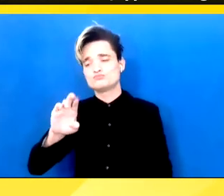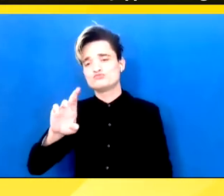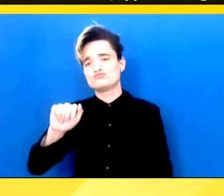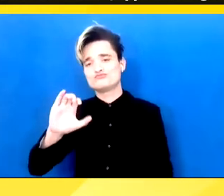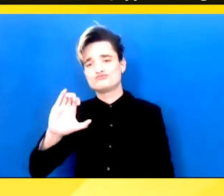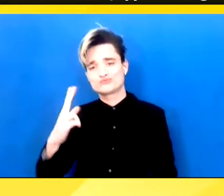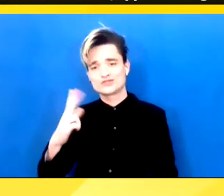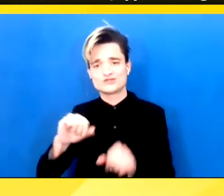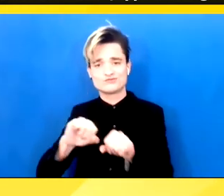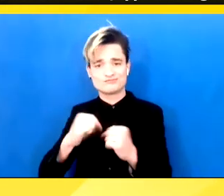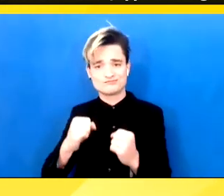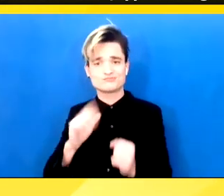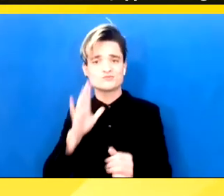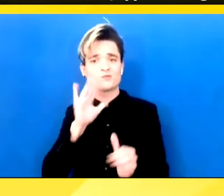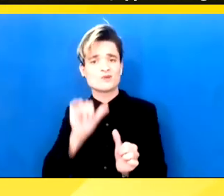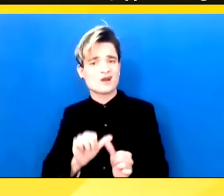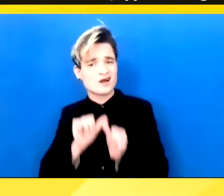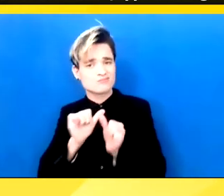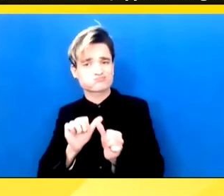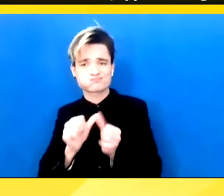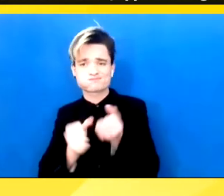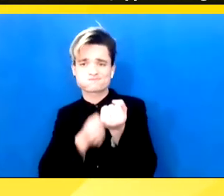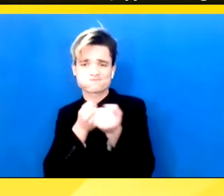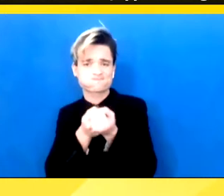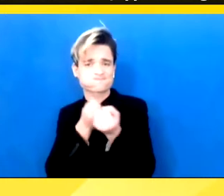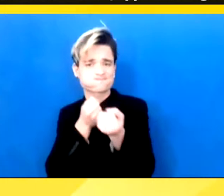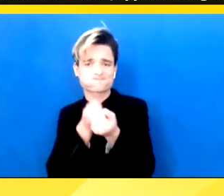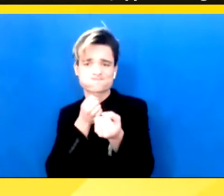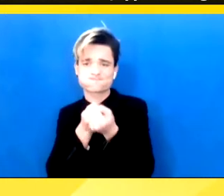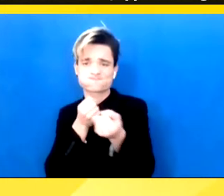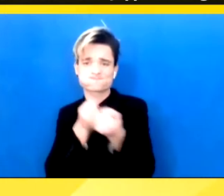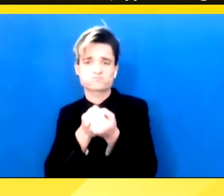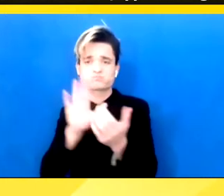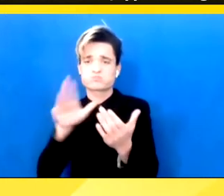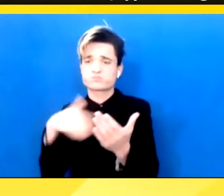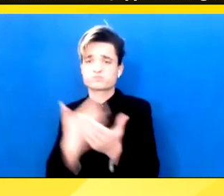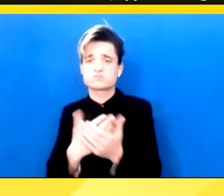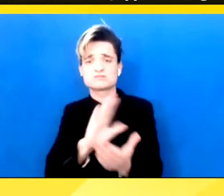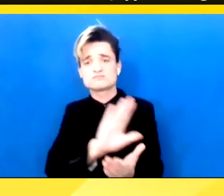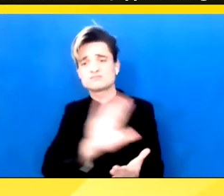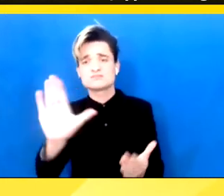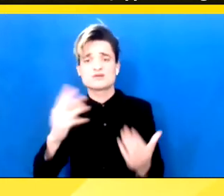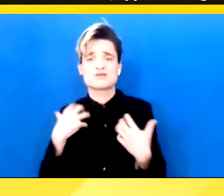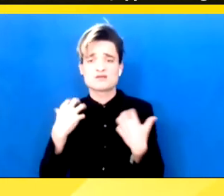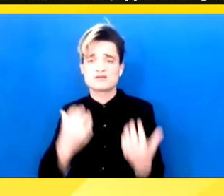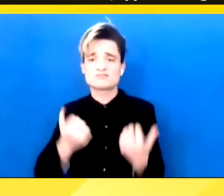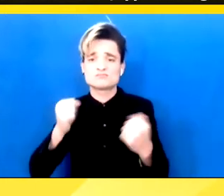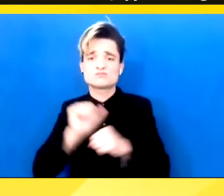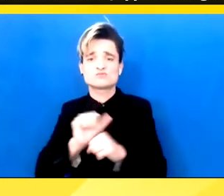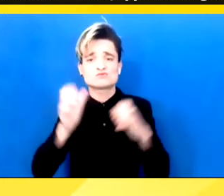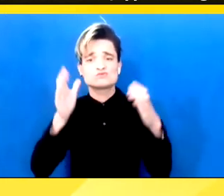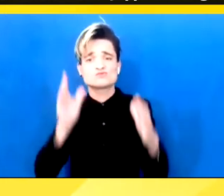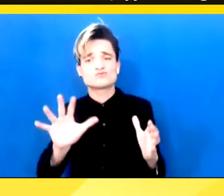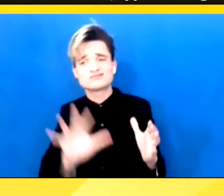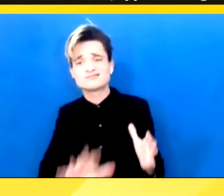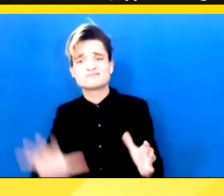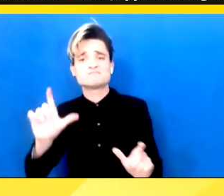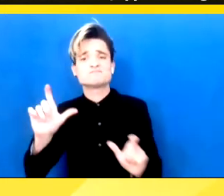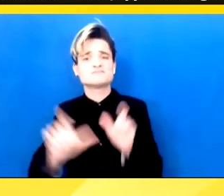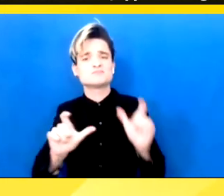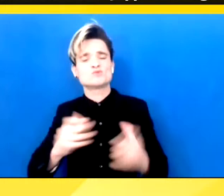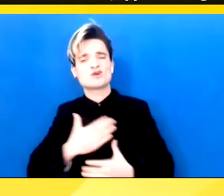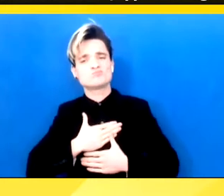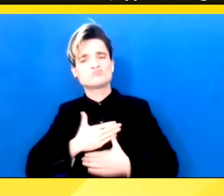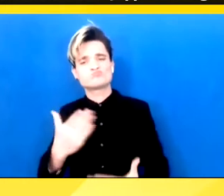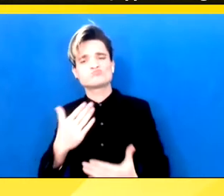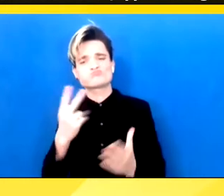for the courageous workers at Amazon. These folks are standing up, they're standing tall, and we are standing with them.